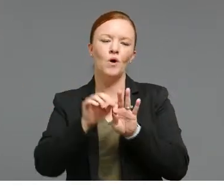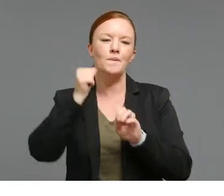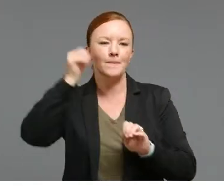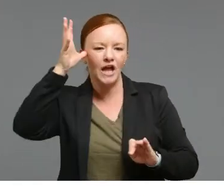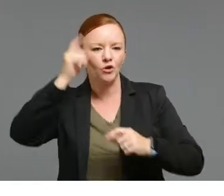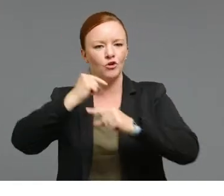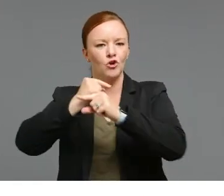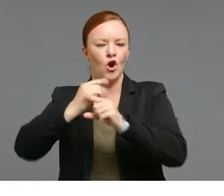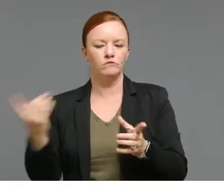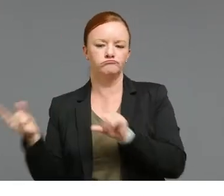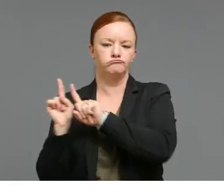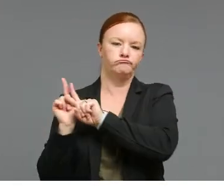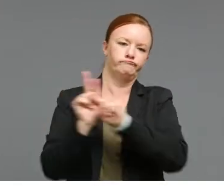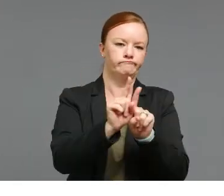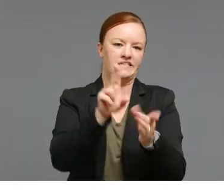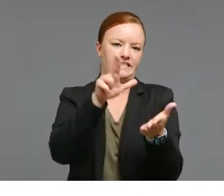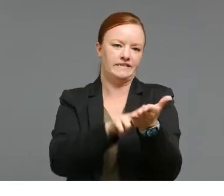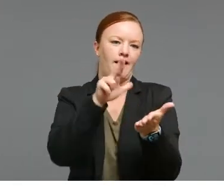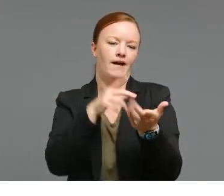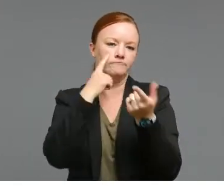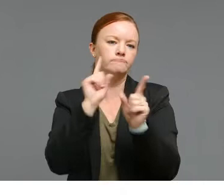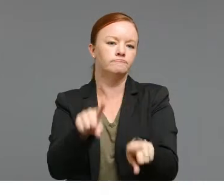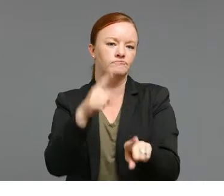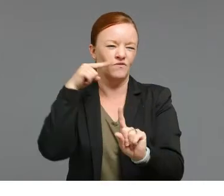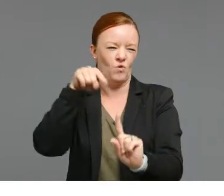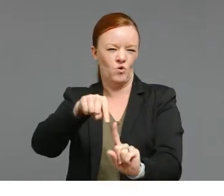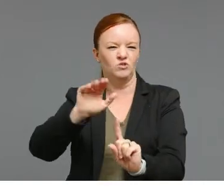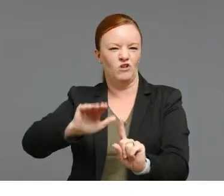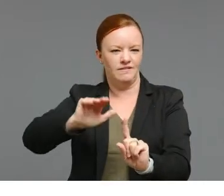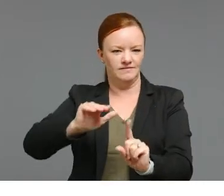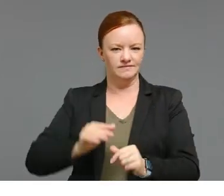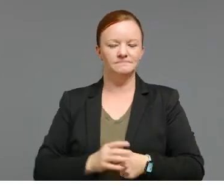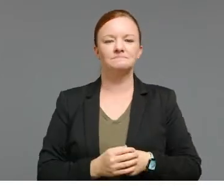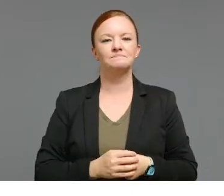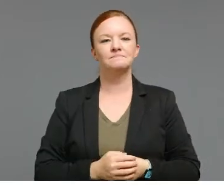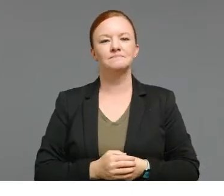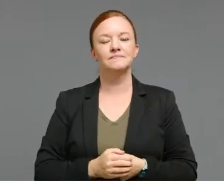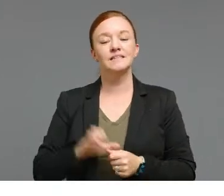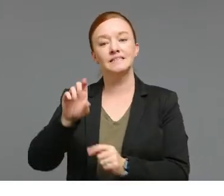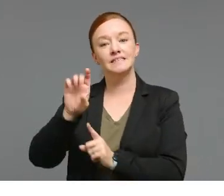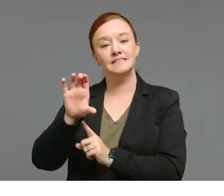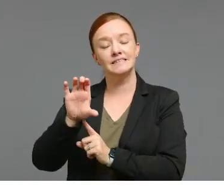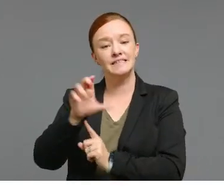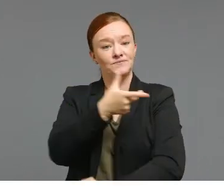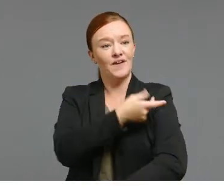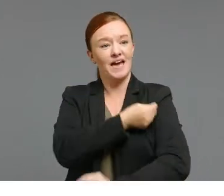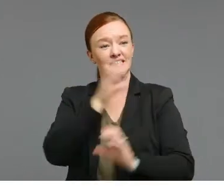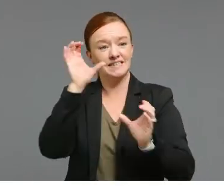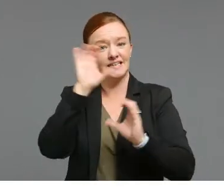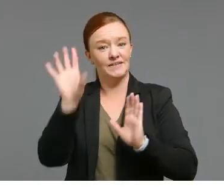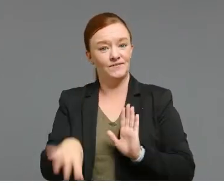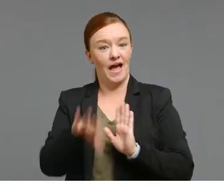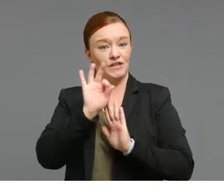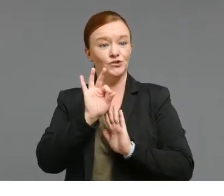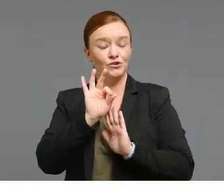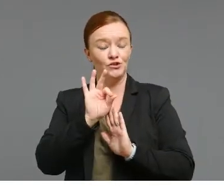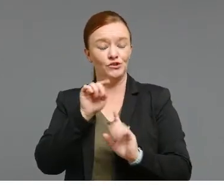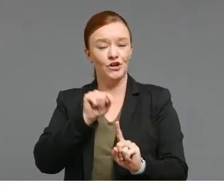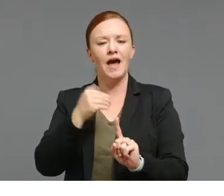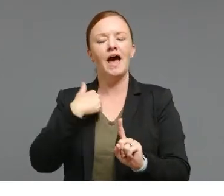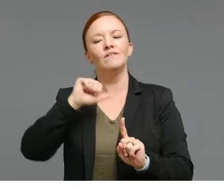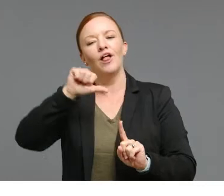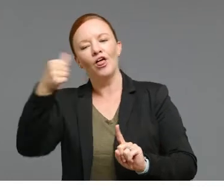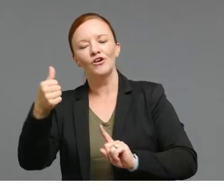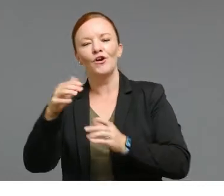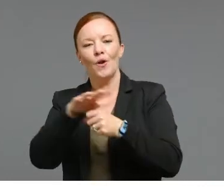sign a consent on behalf of the child. CDC's Vaccine Finder also has additional provider